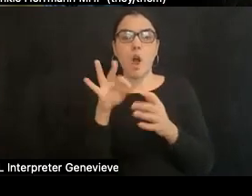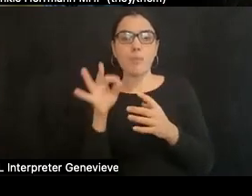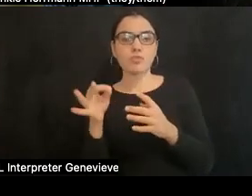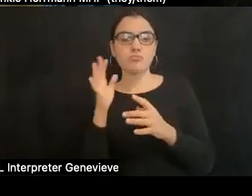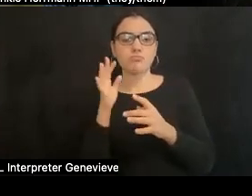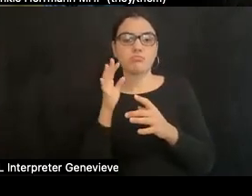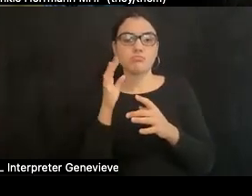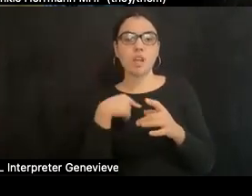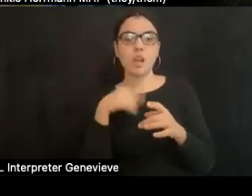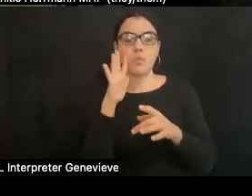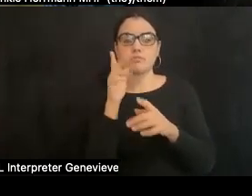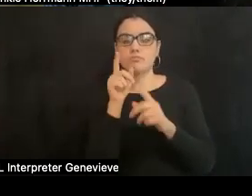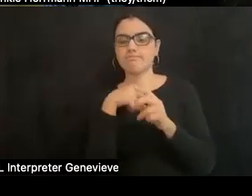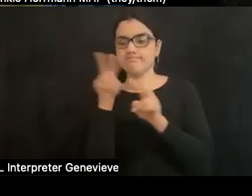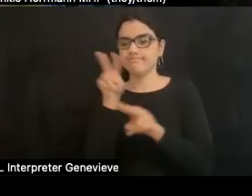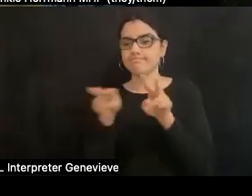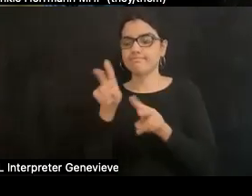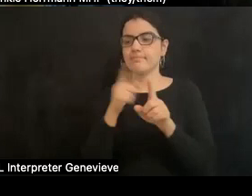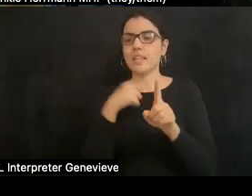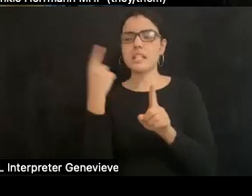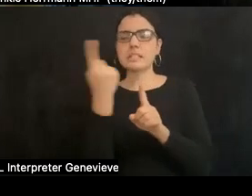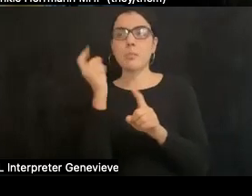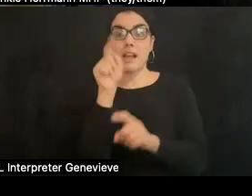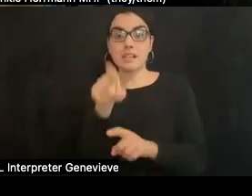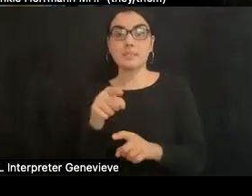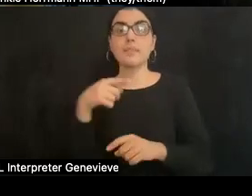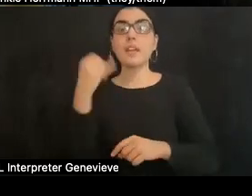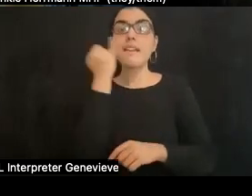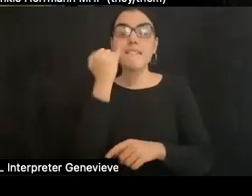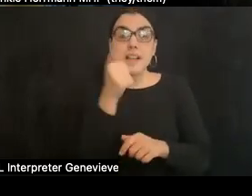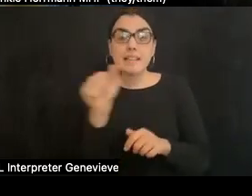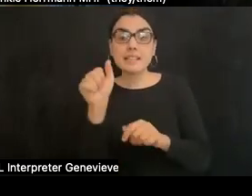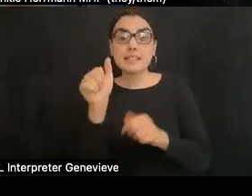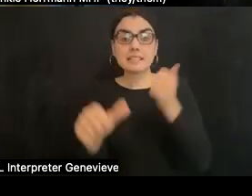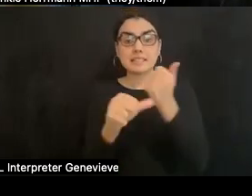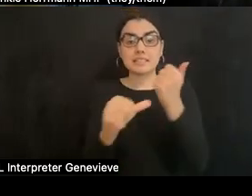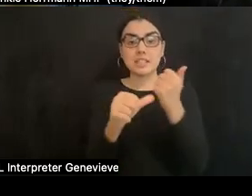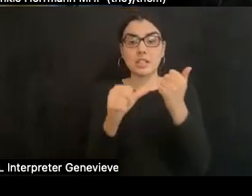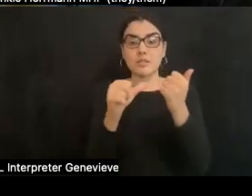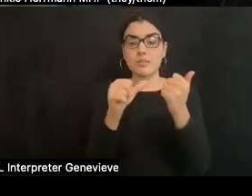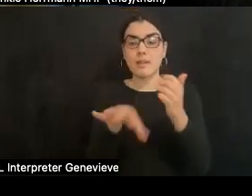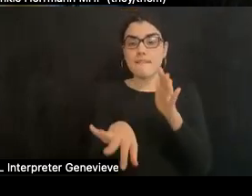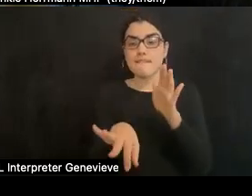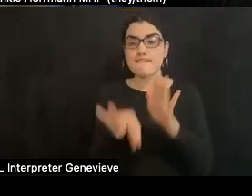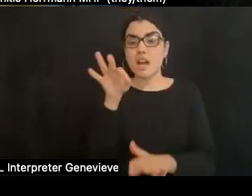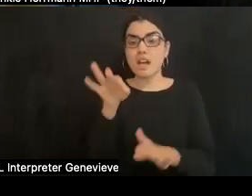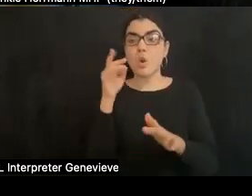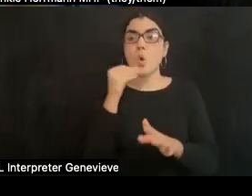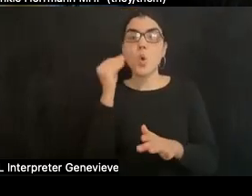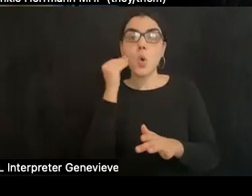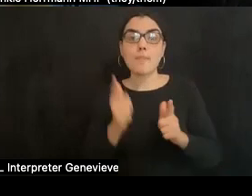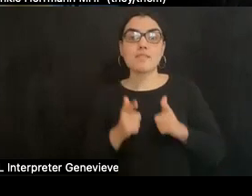just keep track of them. But someone was wondering if there is any assistance with finding living facilities, rent